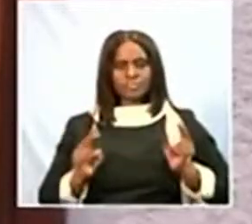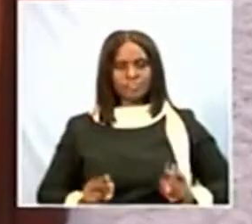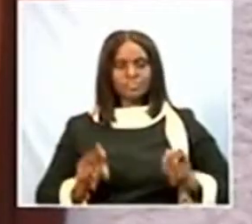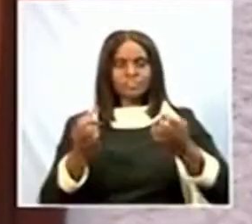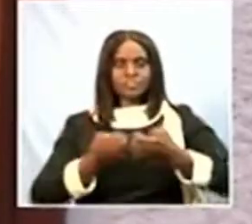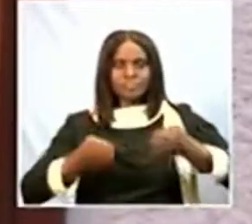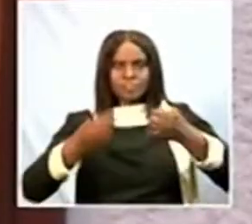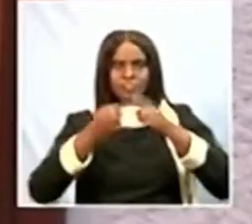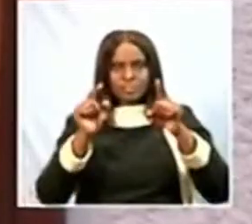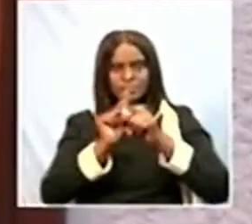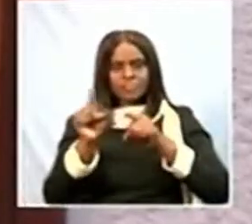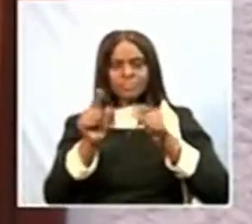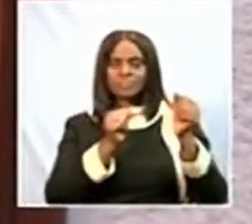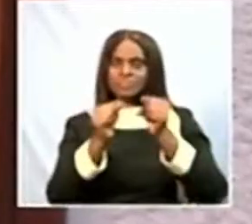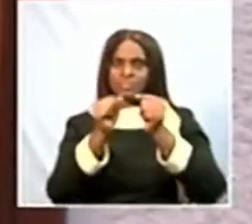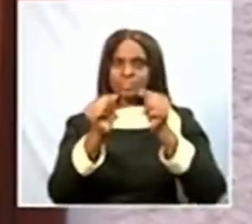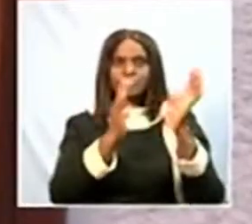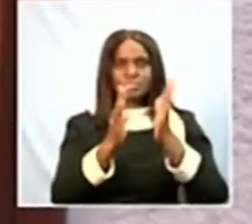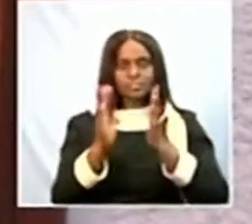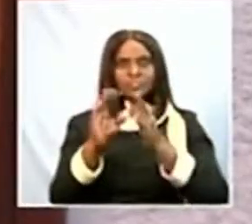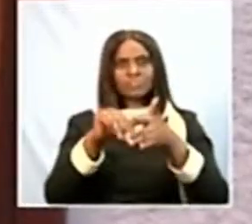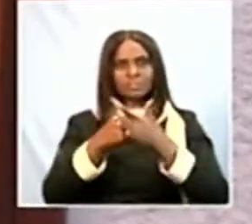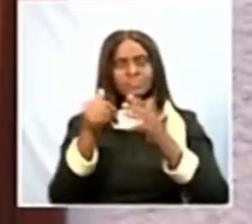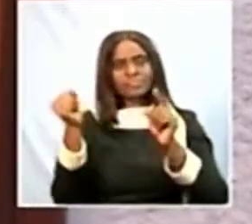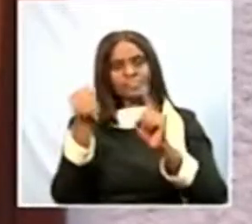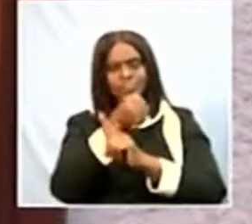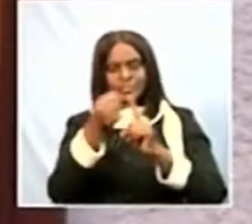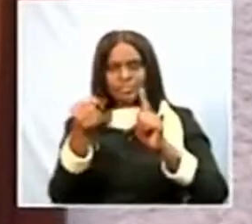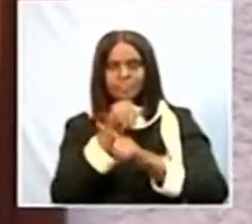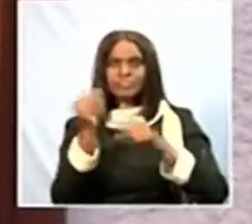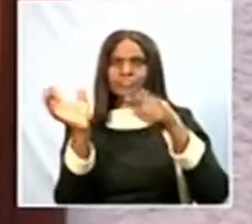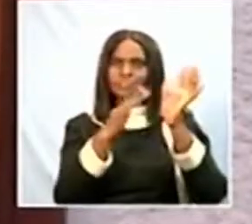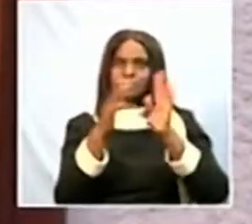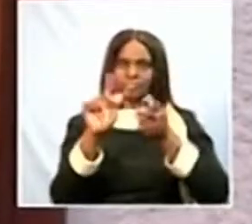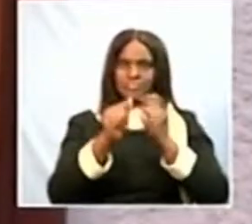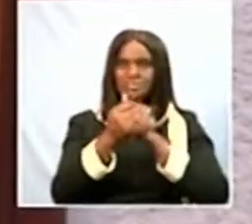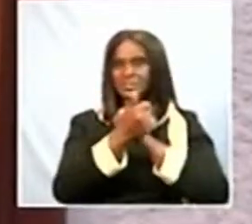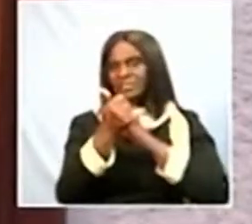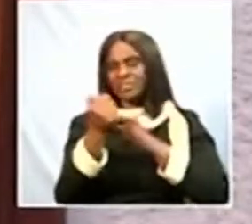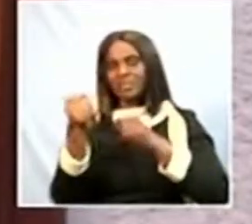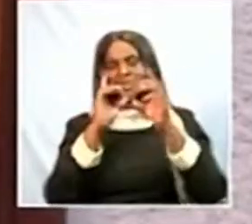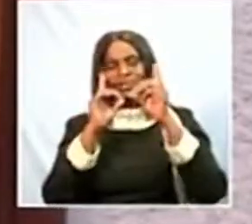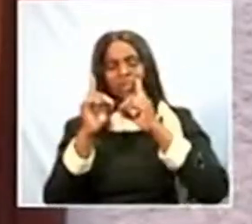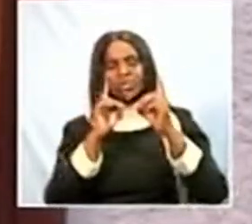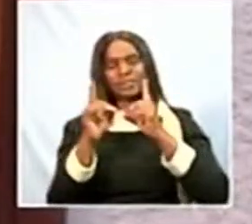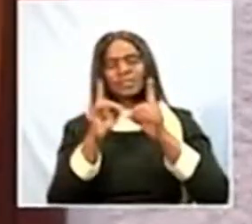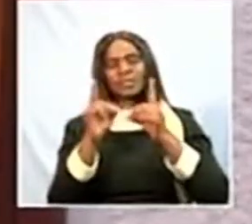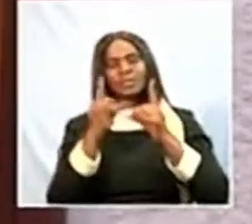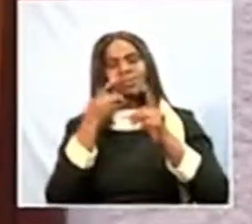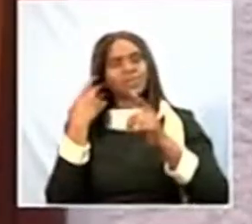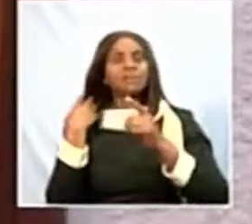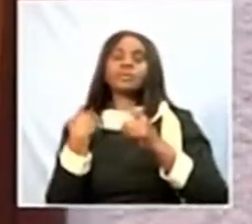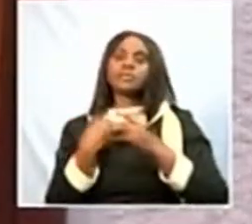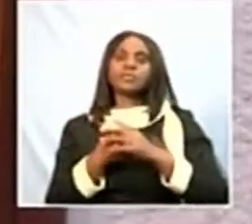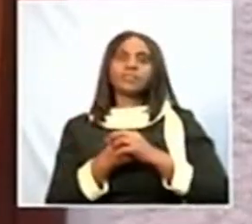environment as a strategic measure to fight climate change. Any debate?